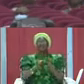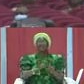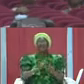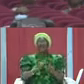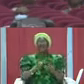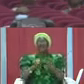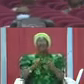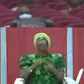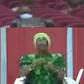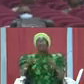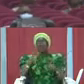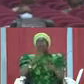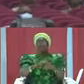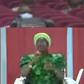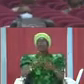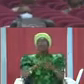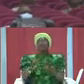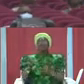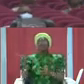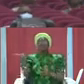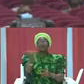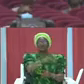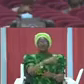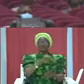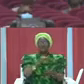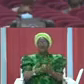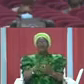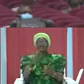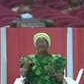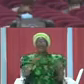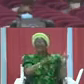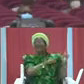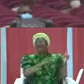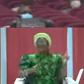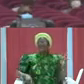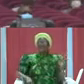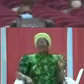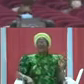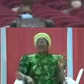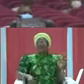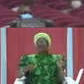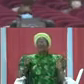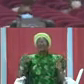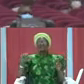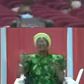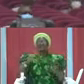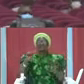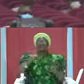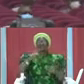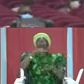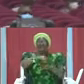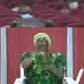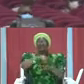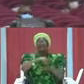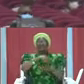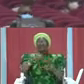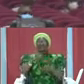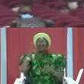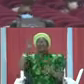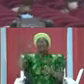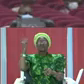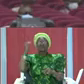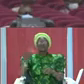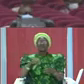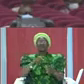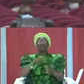unto you, that the Lord Jesus, the same night in which he was betrayed,